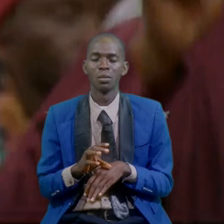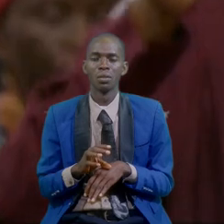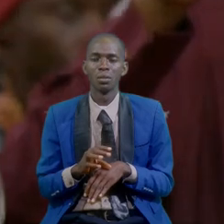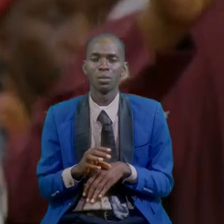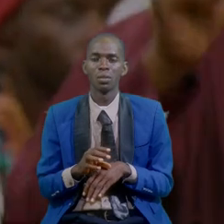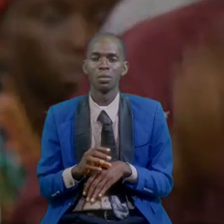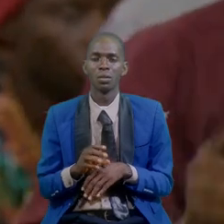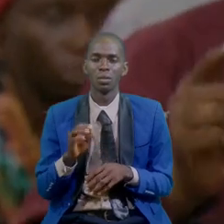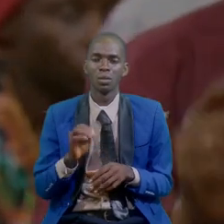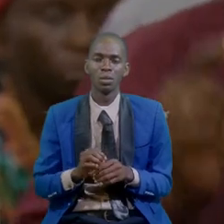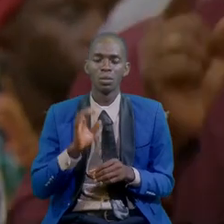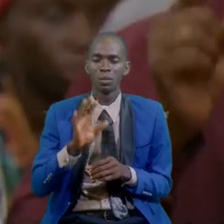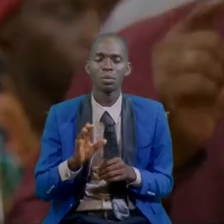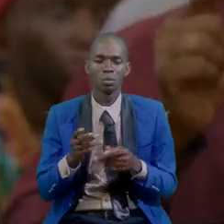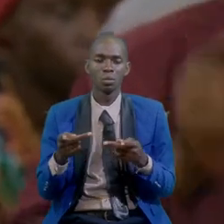in your assembly.